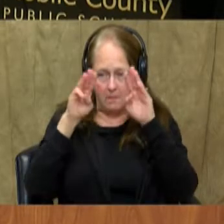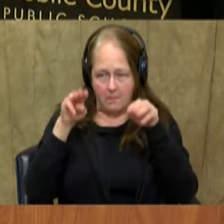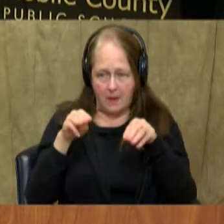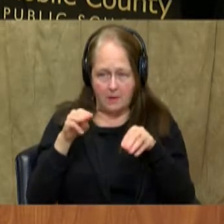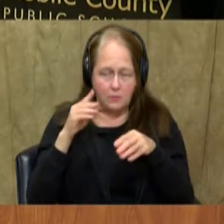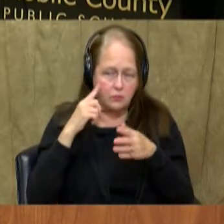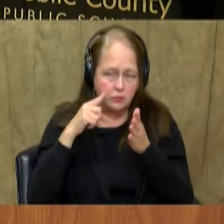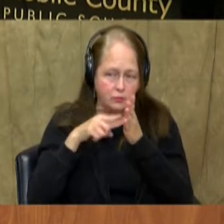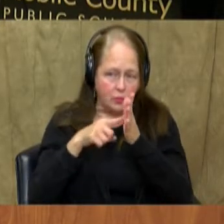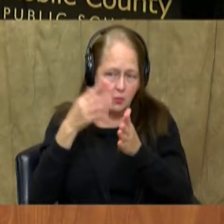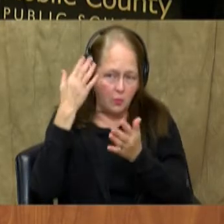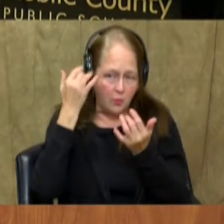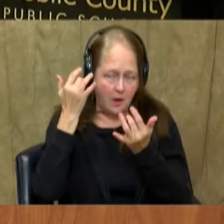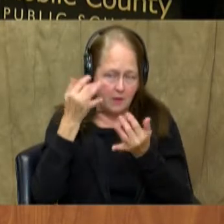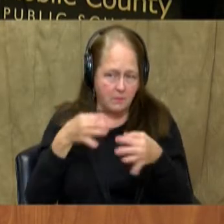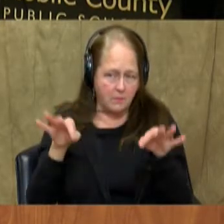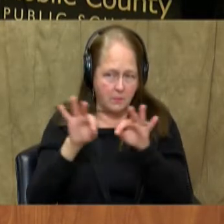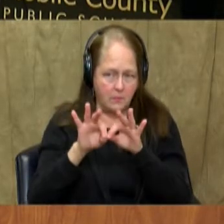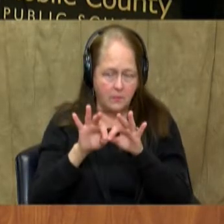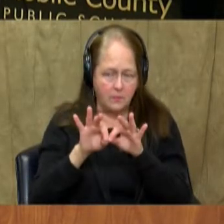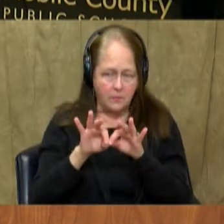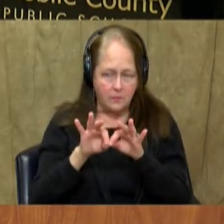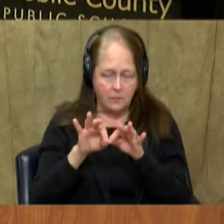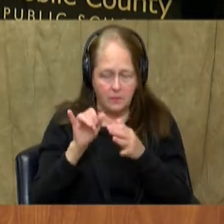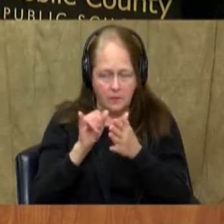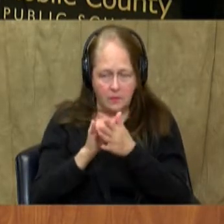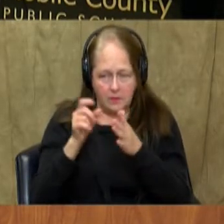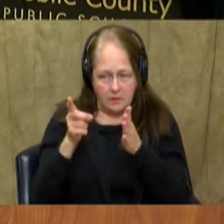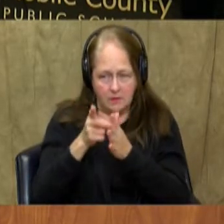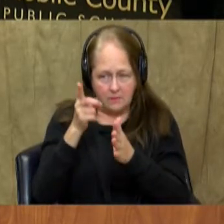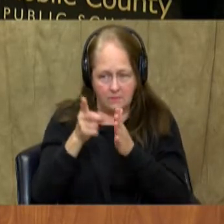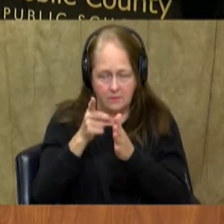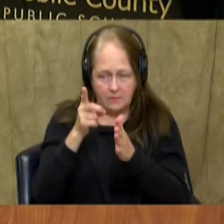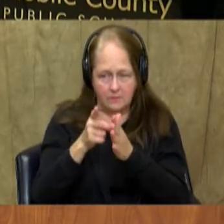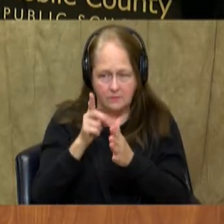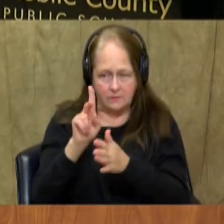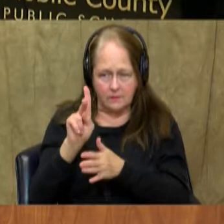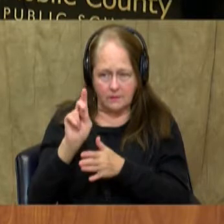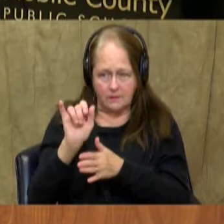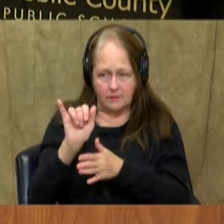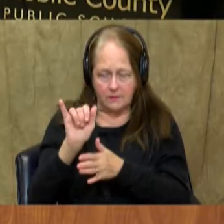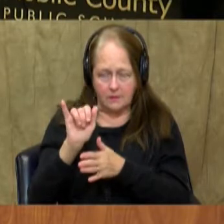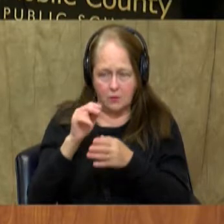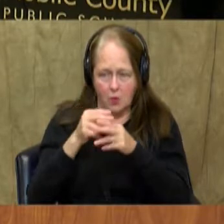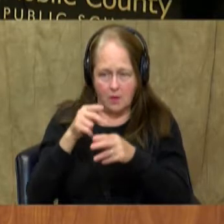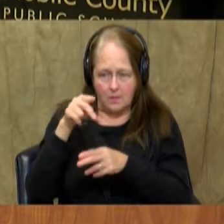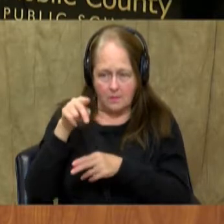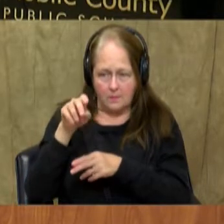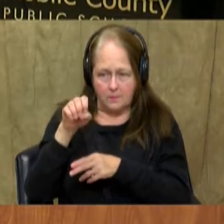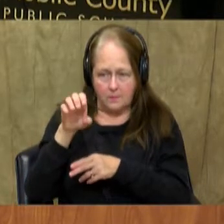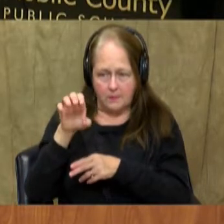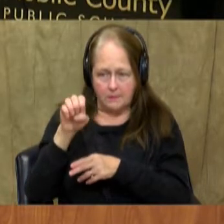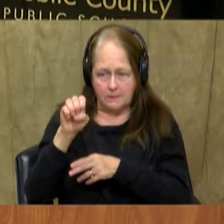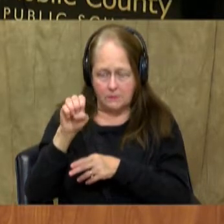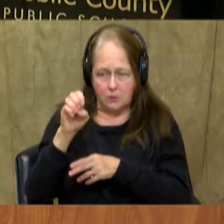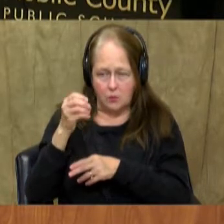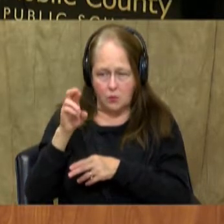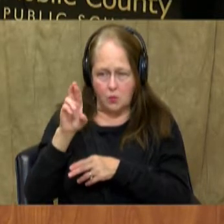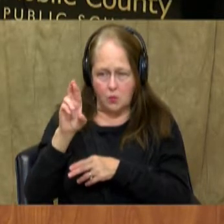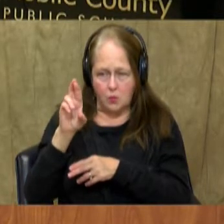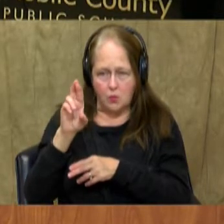why. All right, our key terms. The first one is Peace Corps, and it's a program that